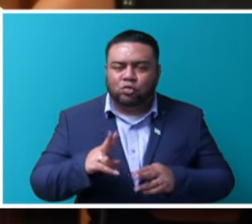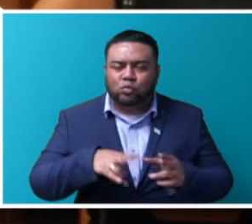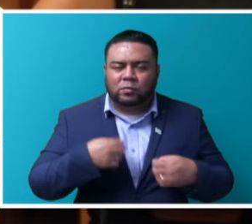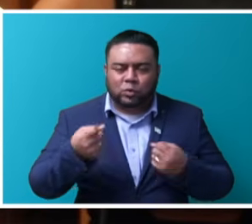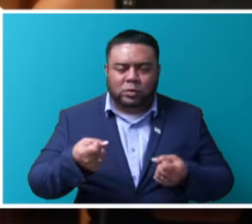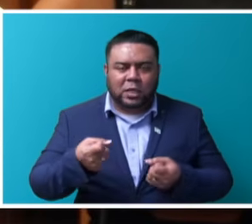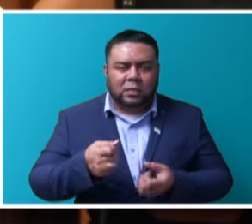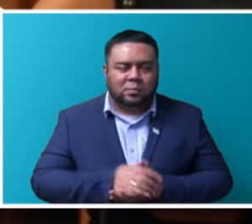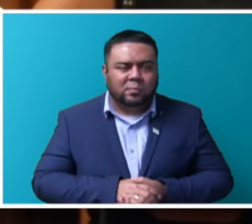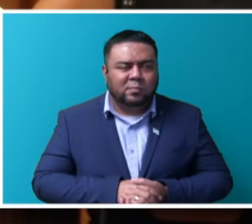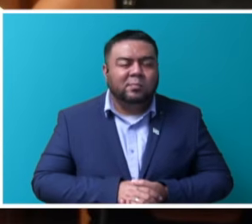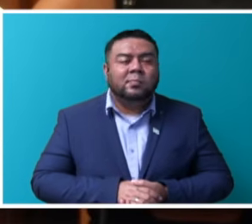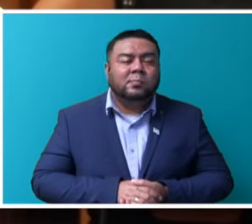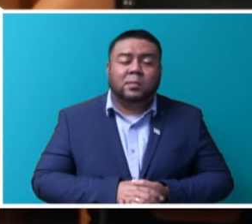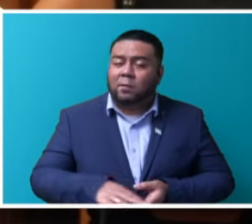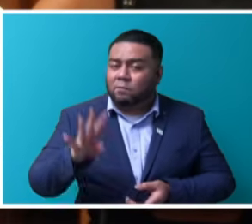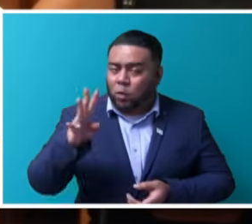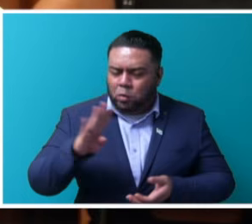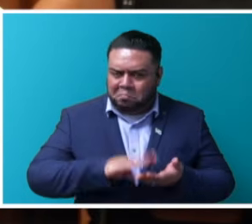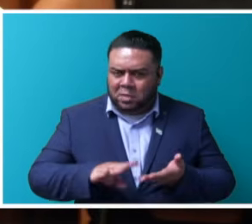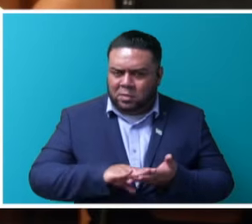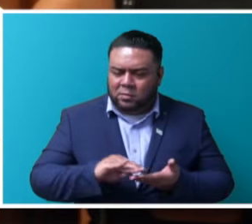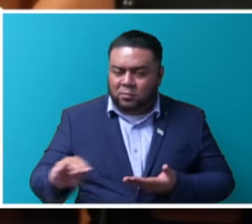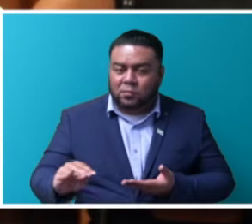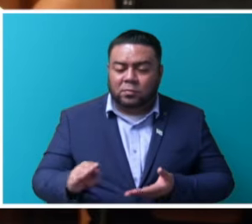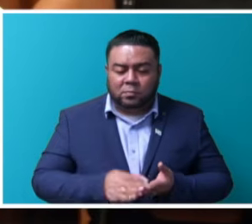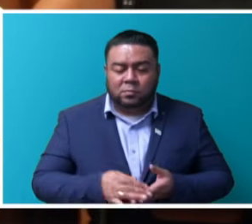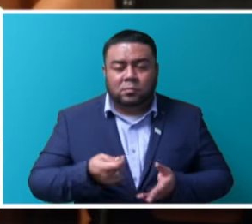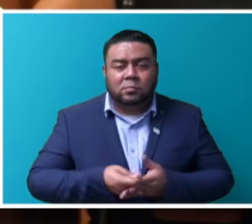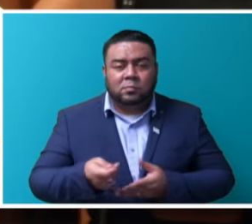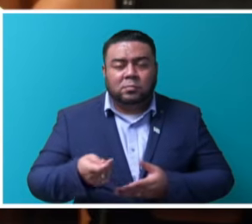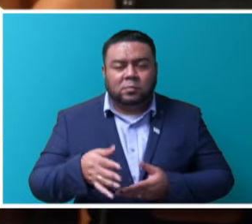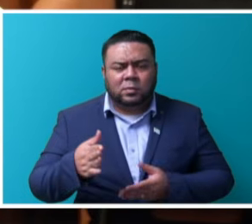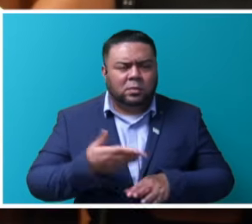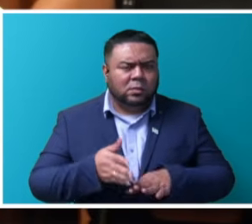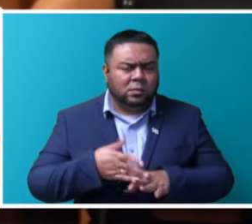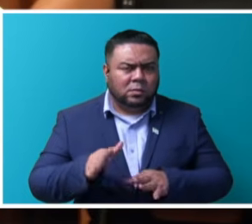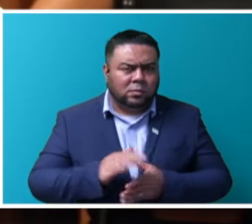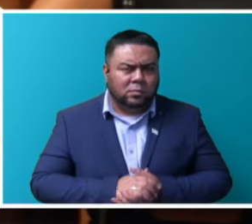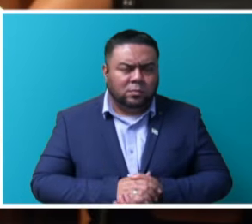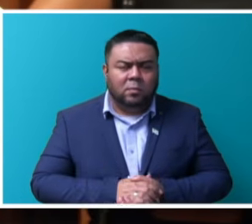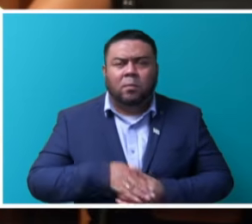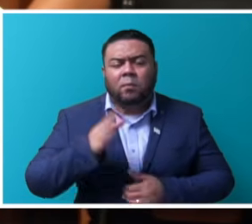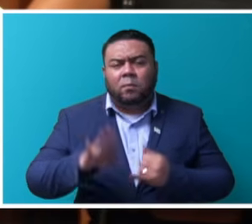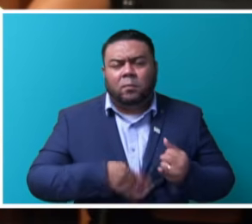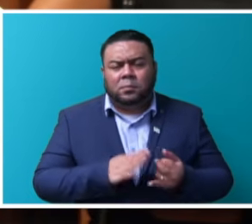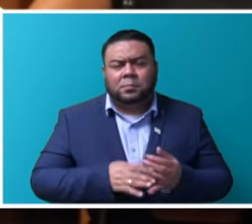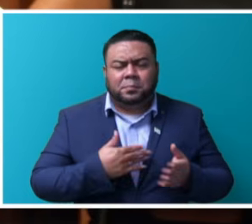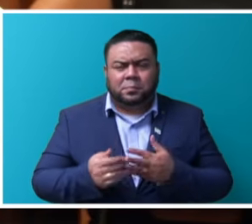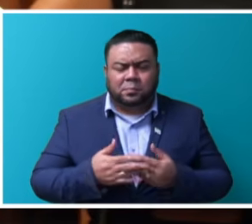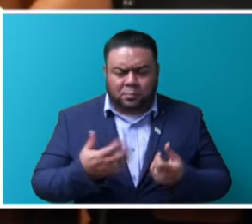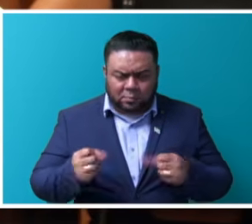Service. A total of 4 million is allocated for the milestone payments related to the new Financial Management Information